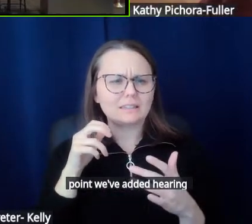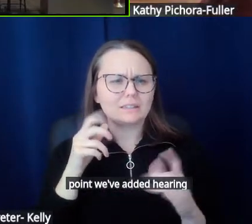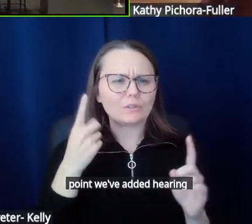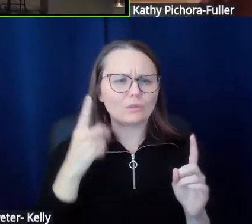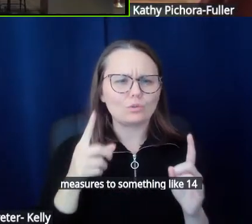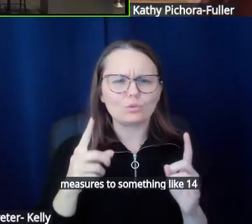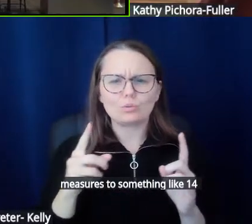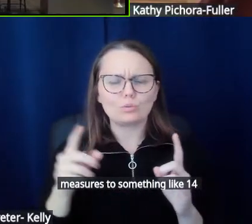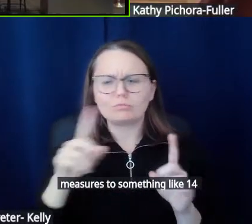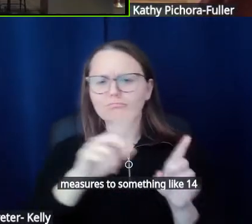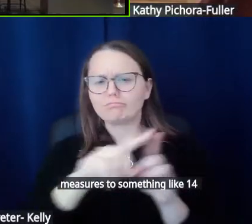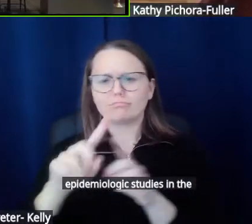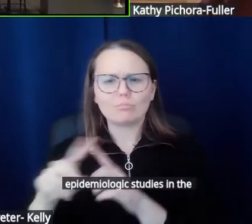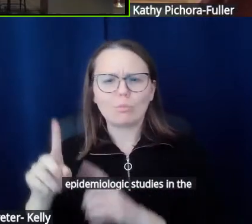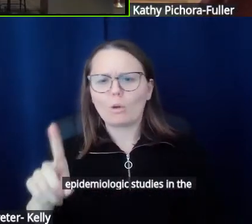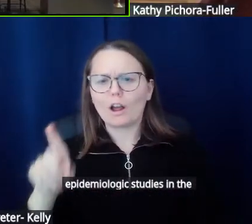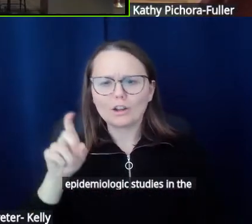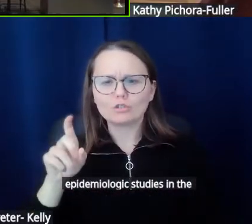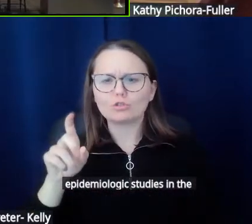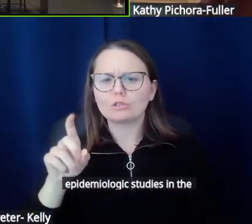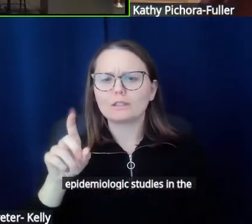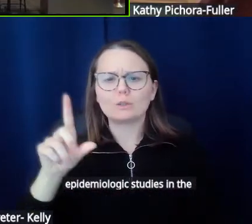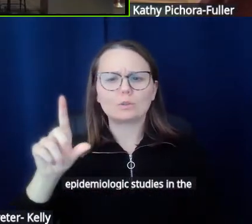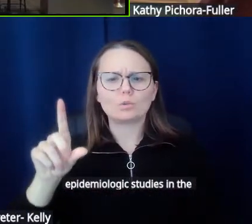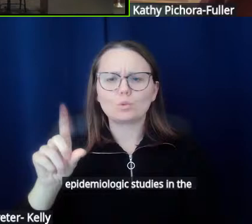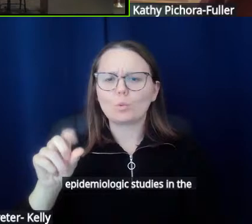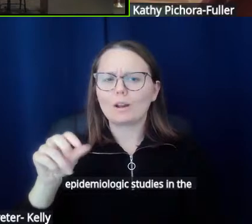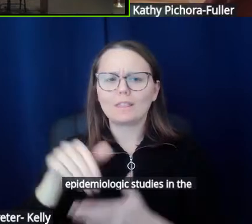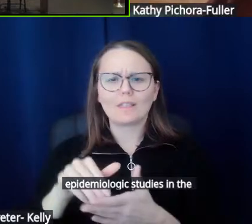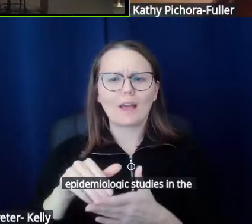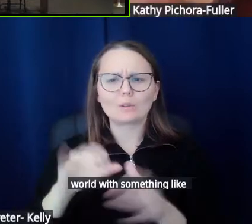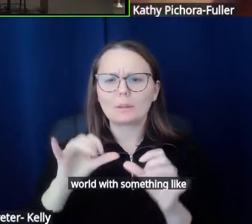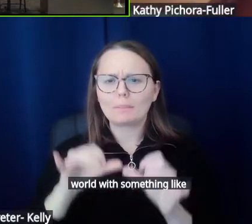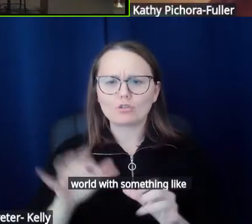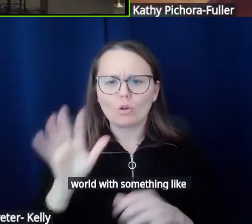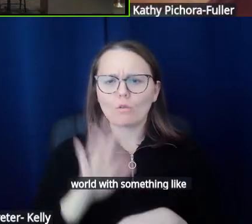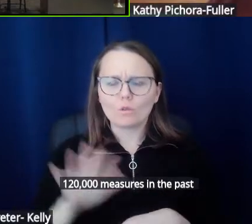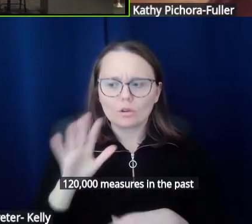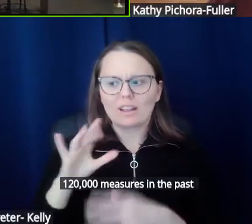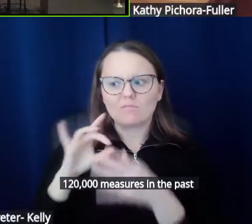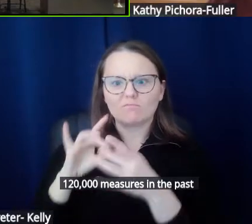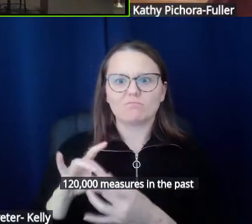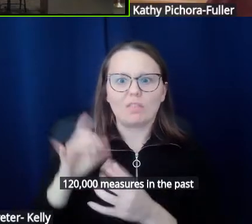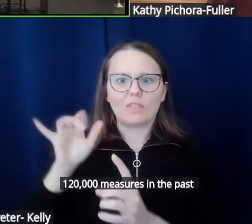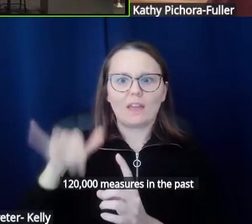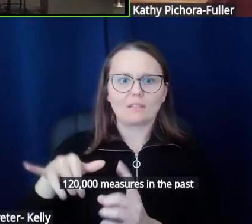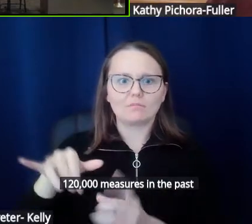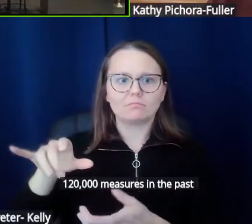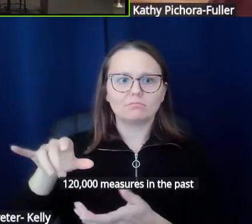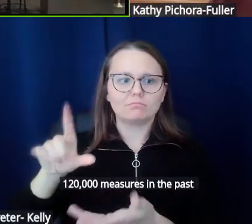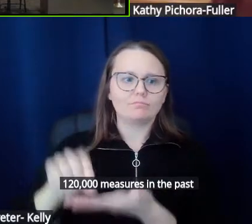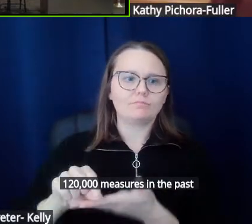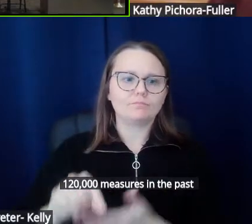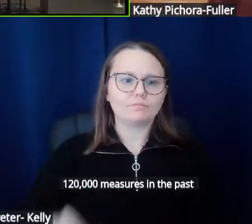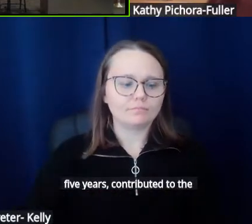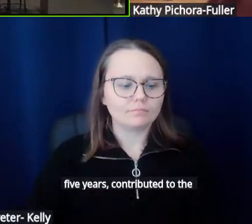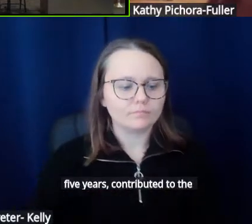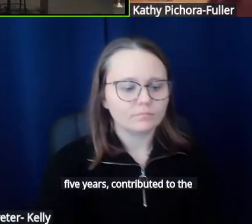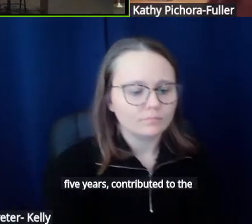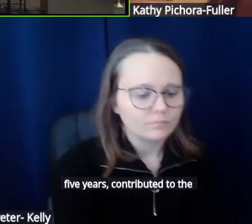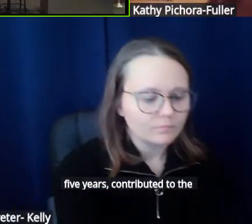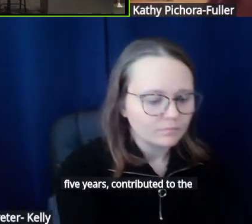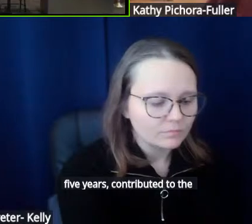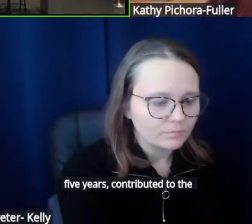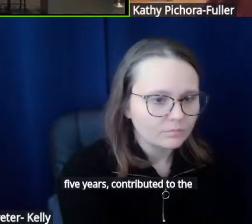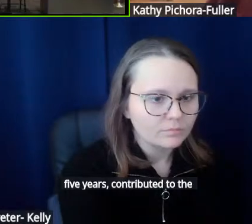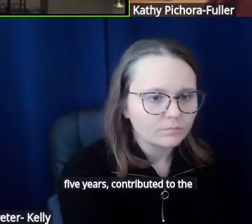like 120,000 measures in the past 5 years contributed to the literature. Yeah. Thank you. So you are filling one of